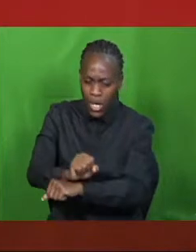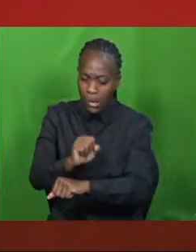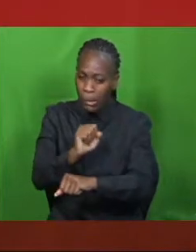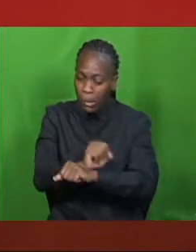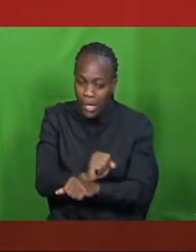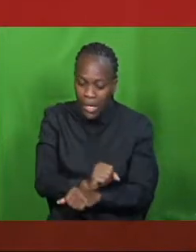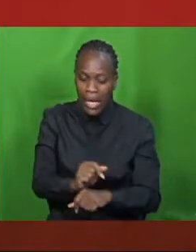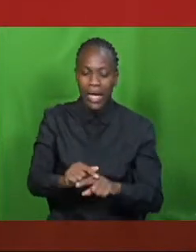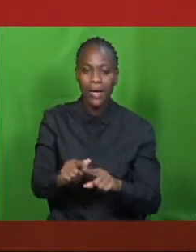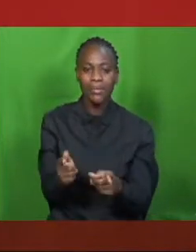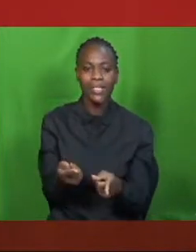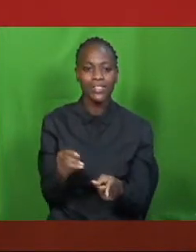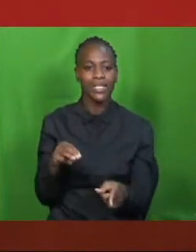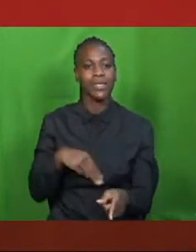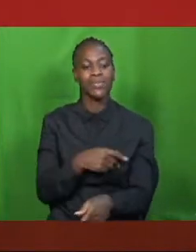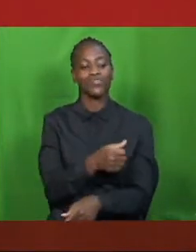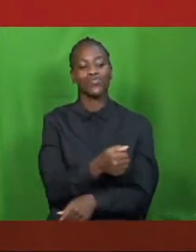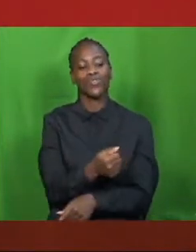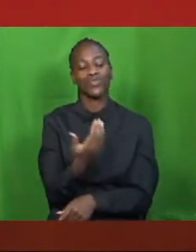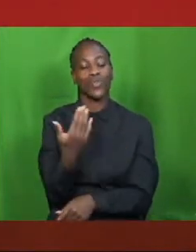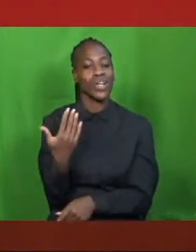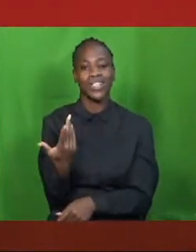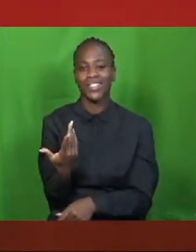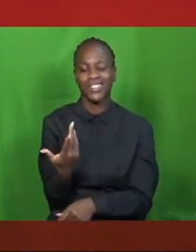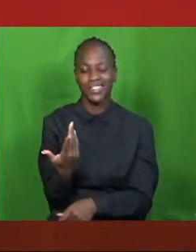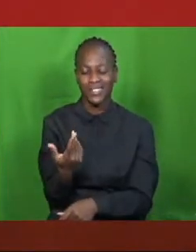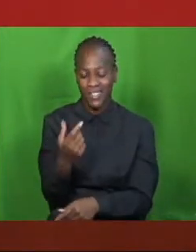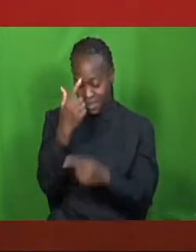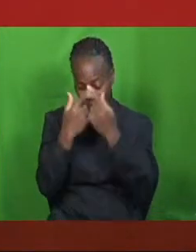permission, the delegation is being led